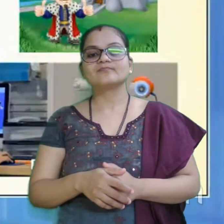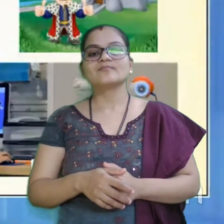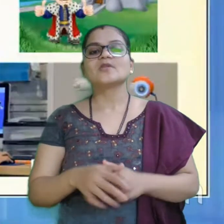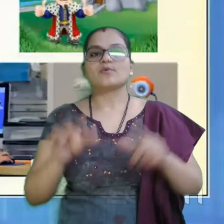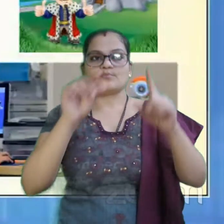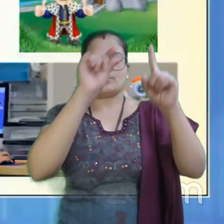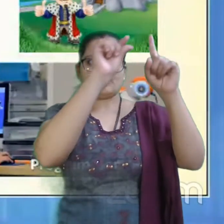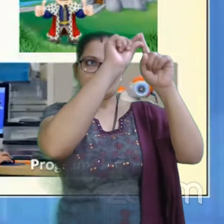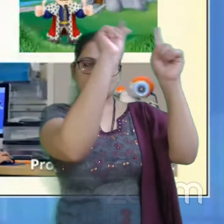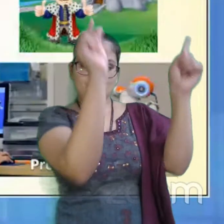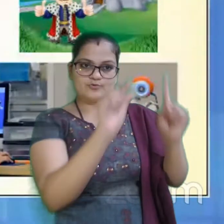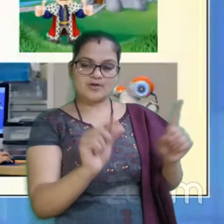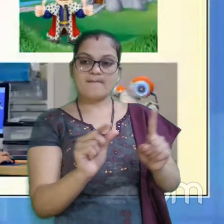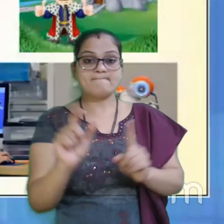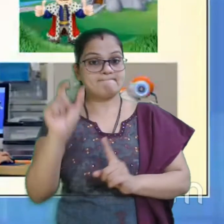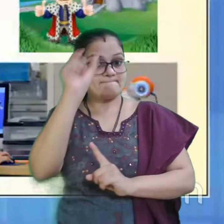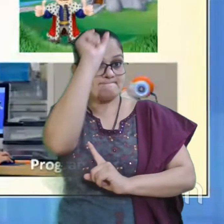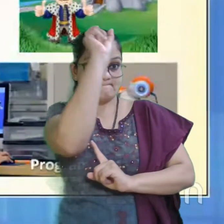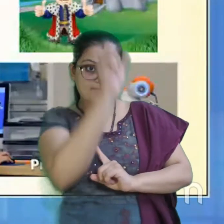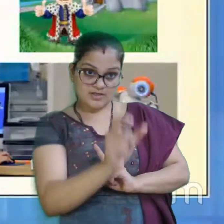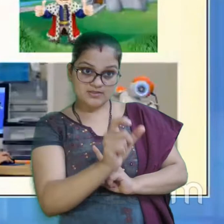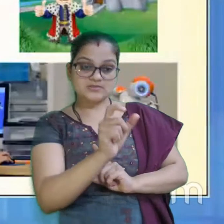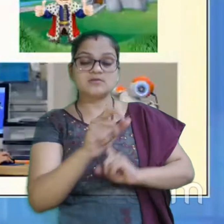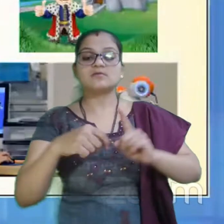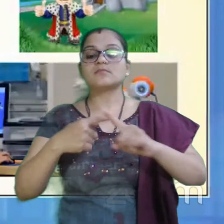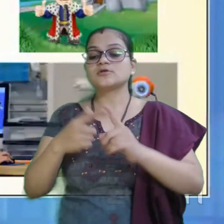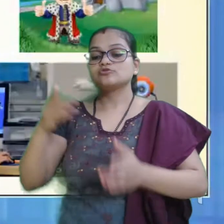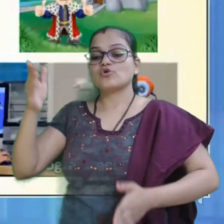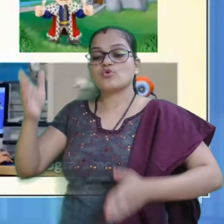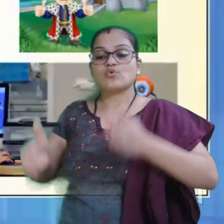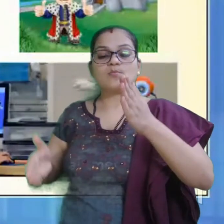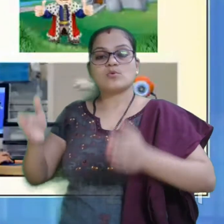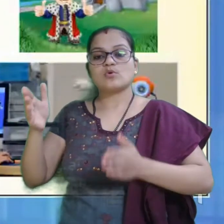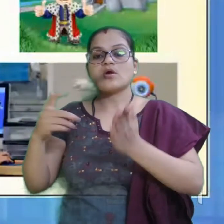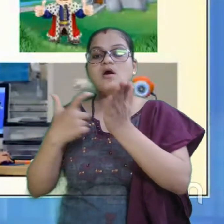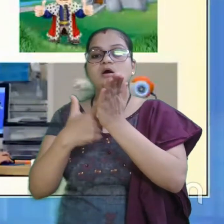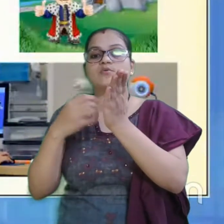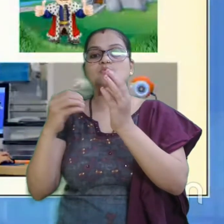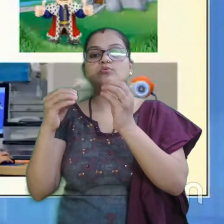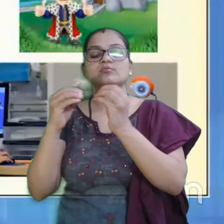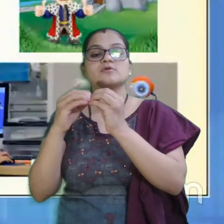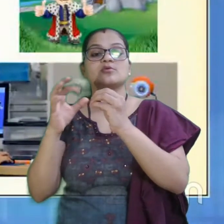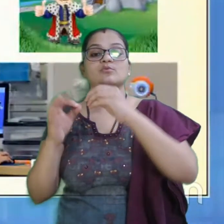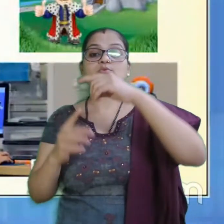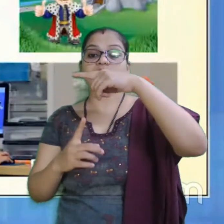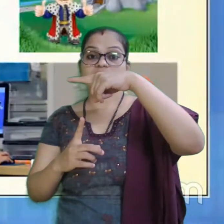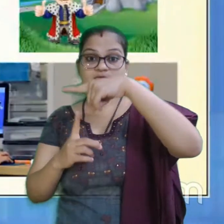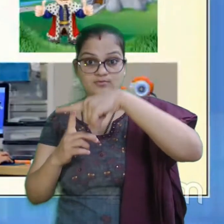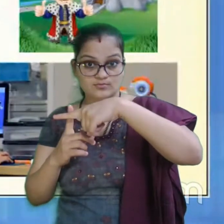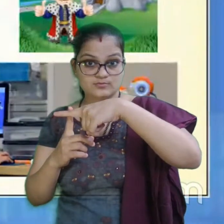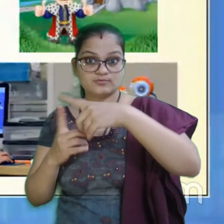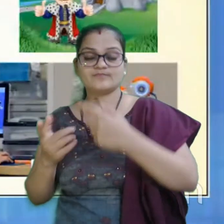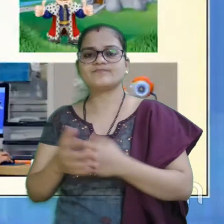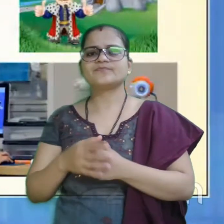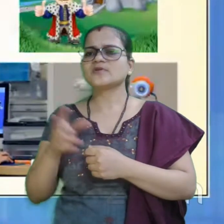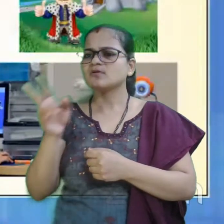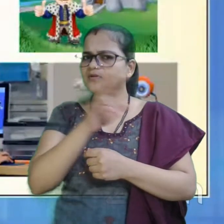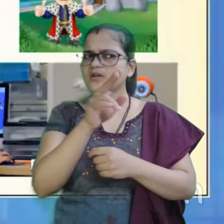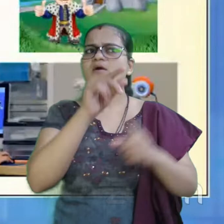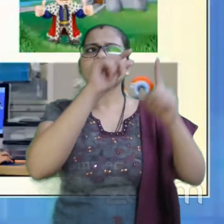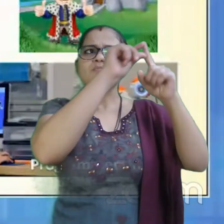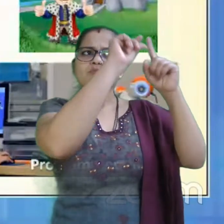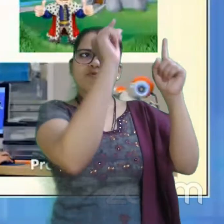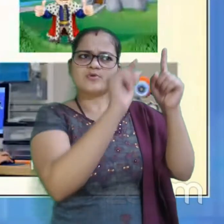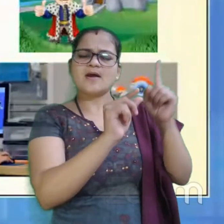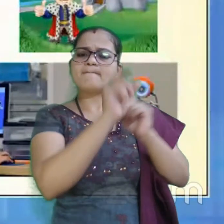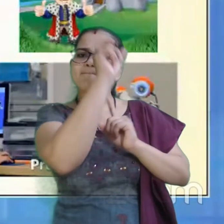example. It is the programmer and the robot. It's a beautiful example, you see. Programmer and a